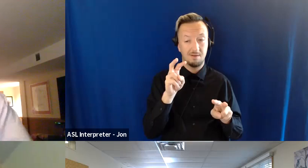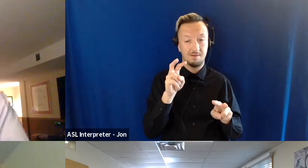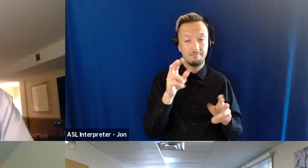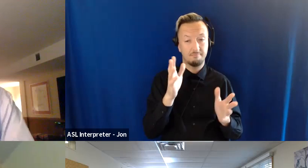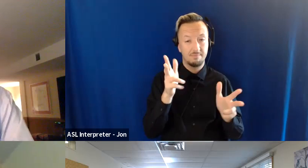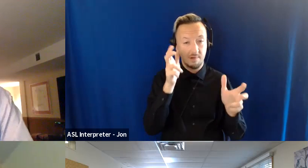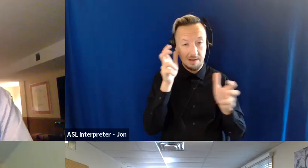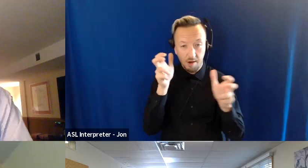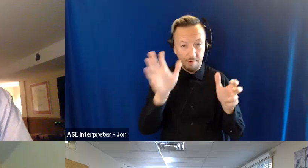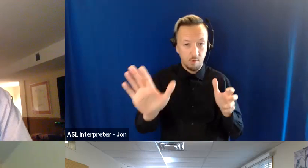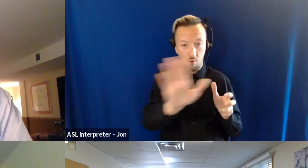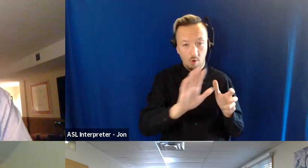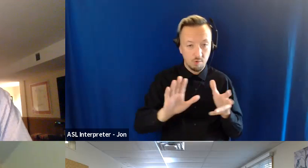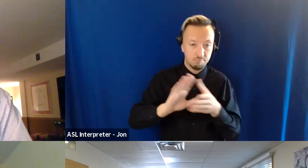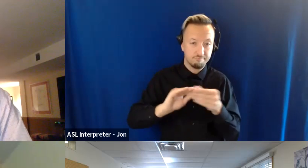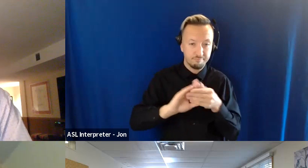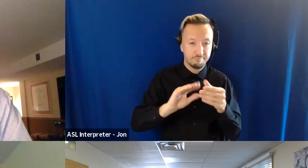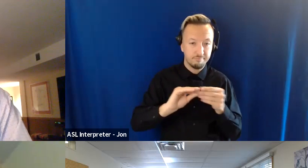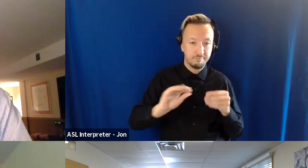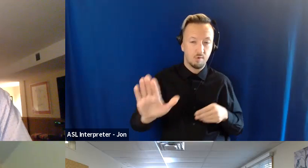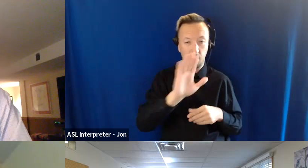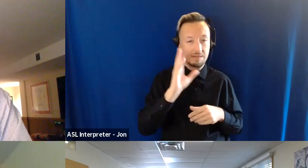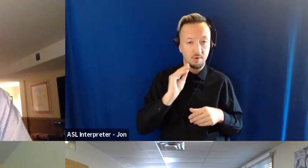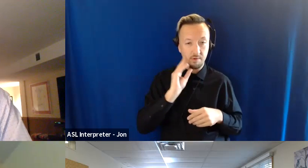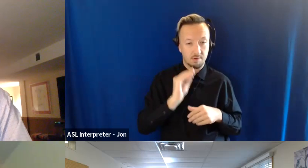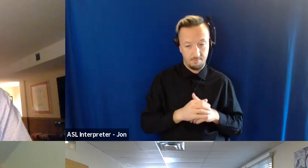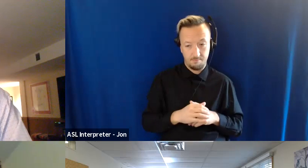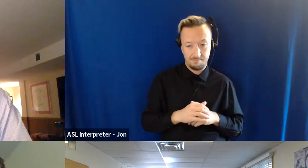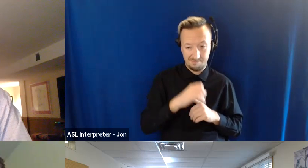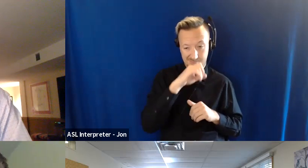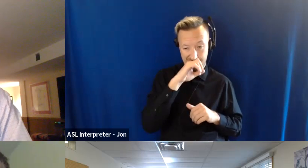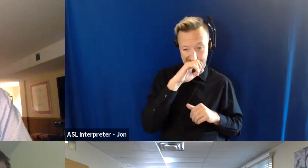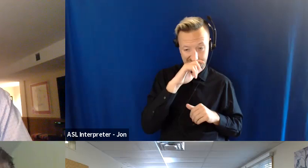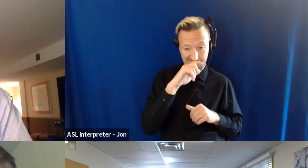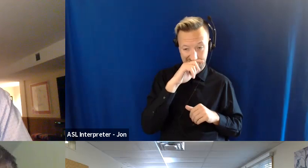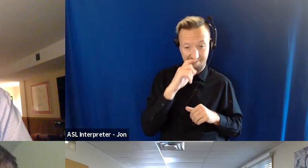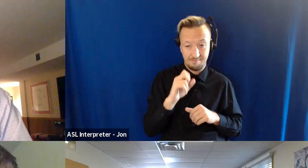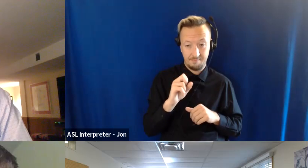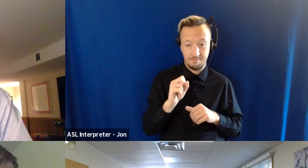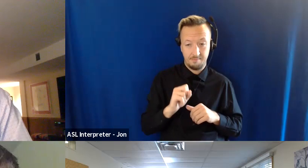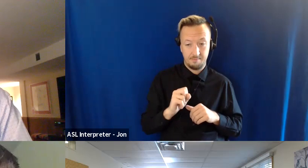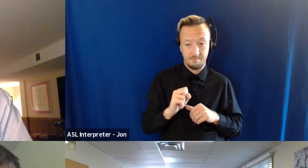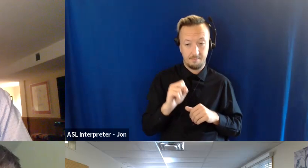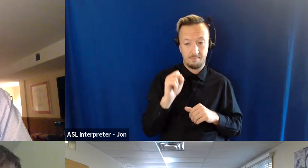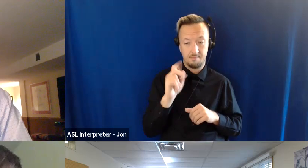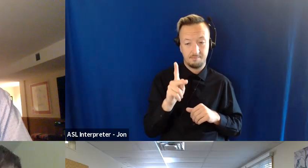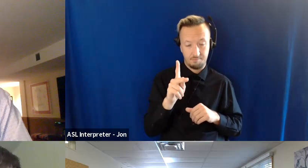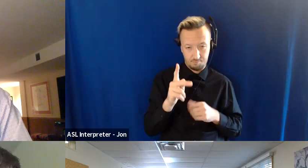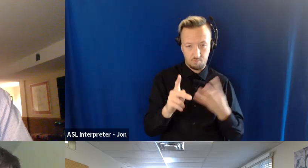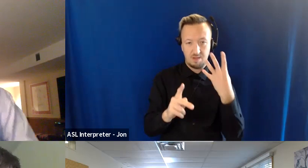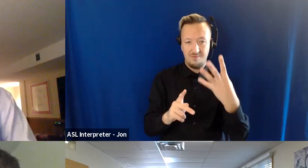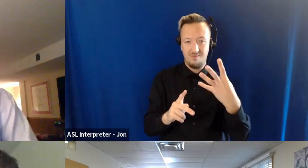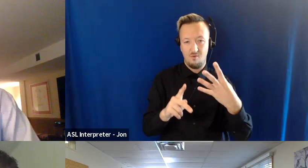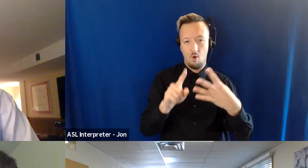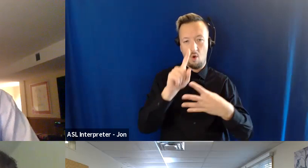you have to say and sharing your experiences. So we do have 4 questions